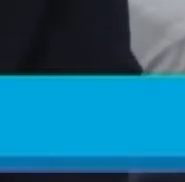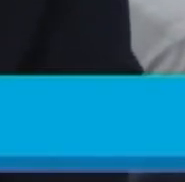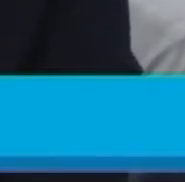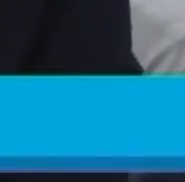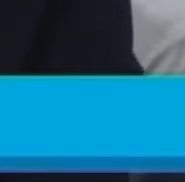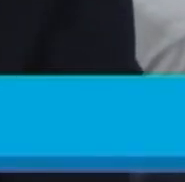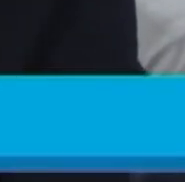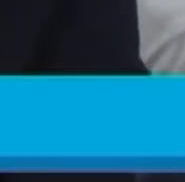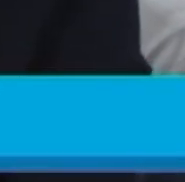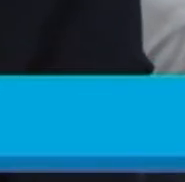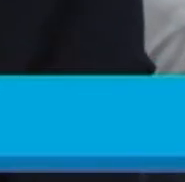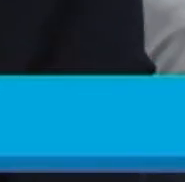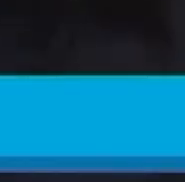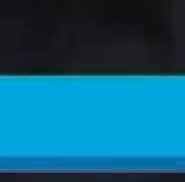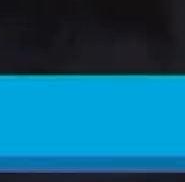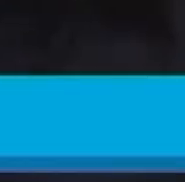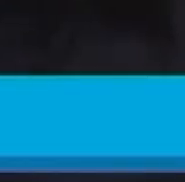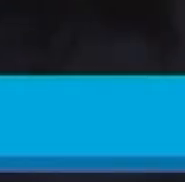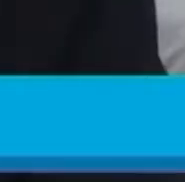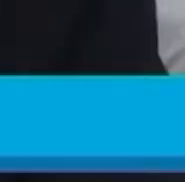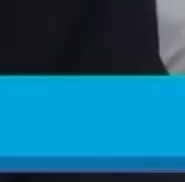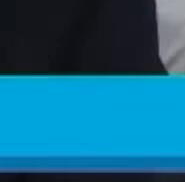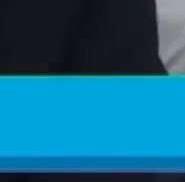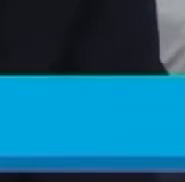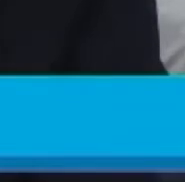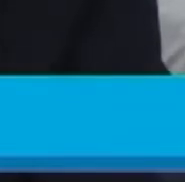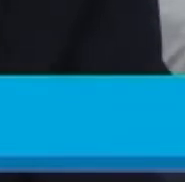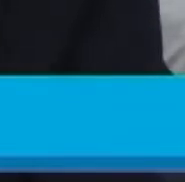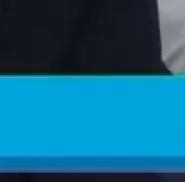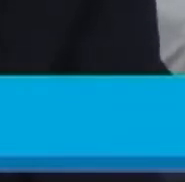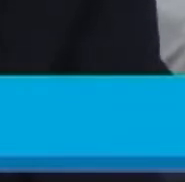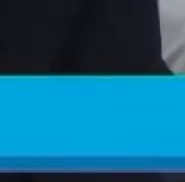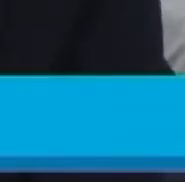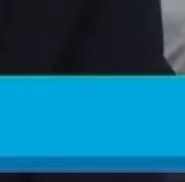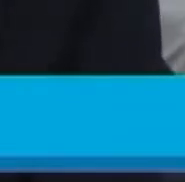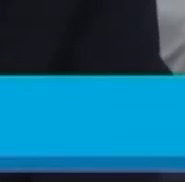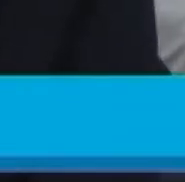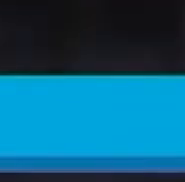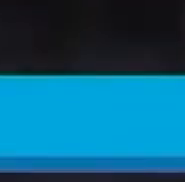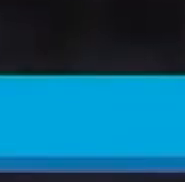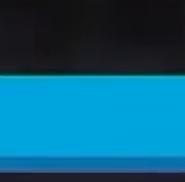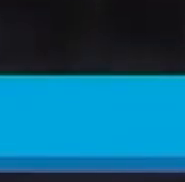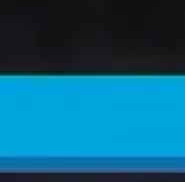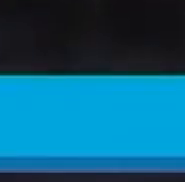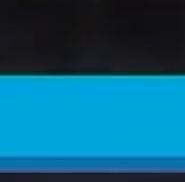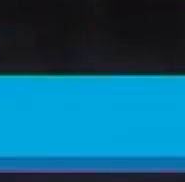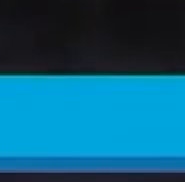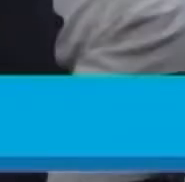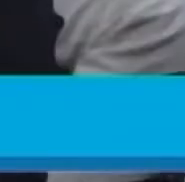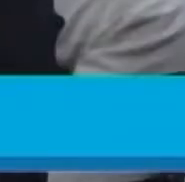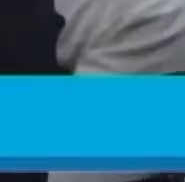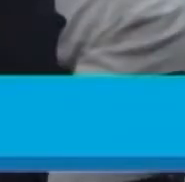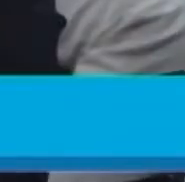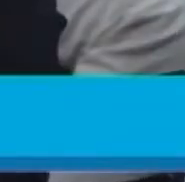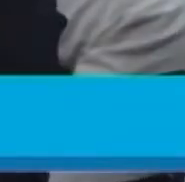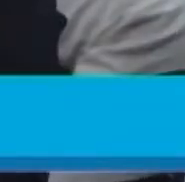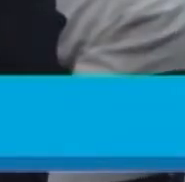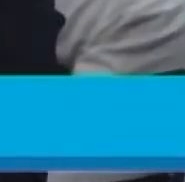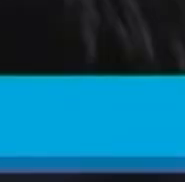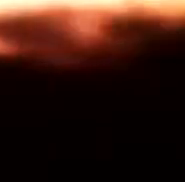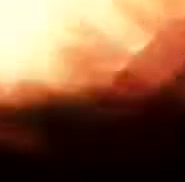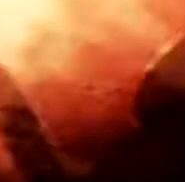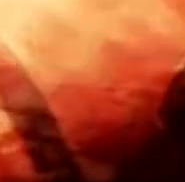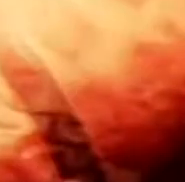in his office for like the past 2 days. Watch out. Any ideas? Z. You're